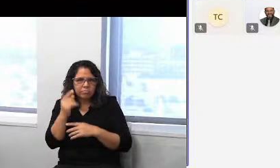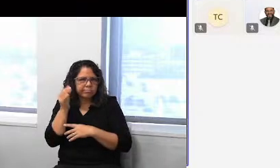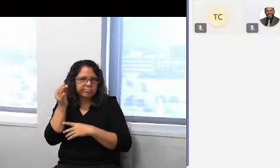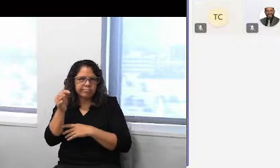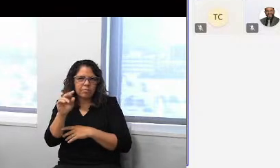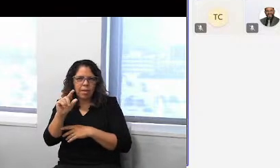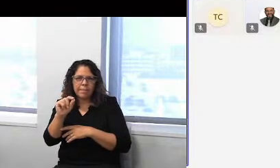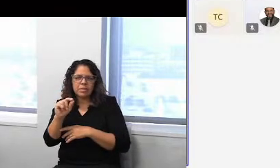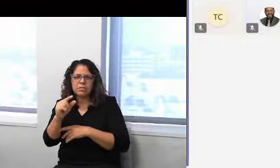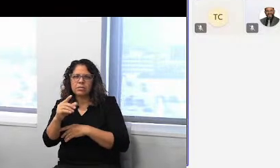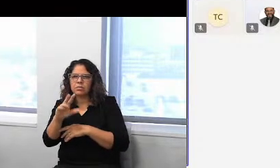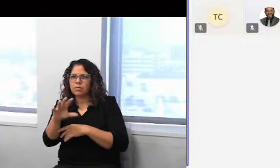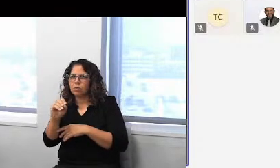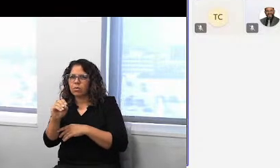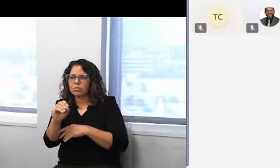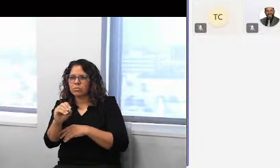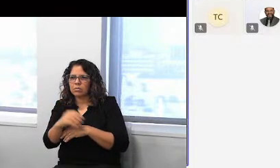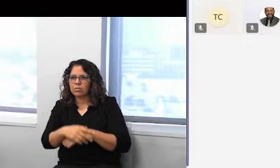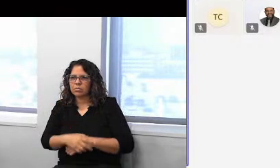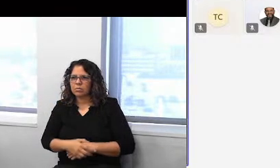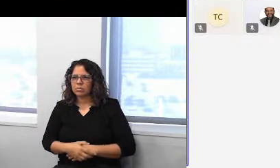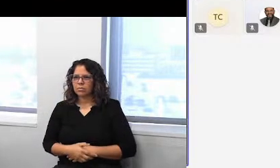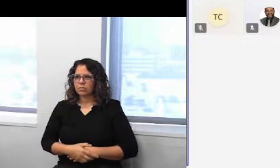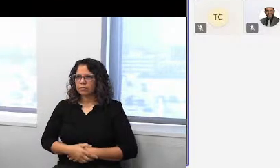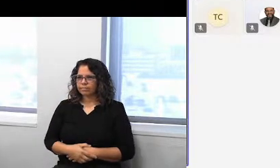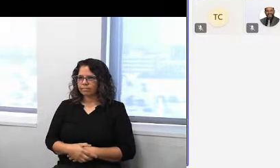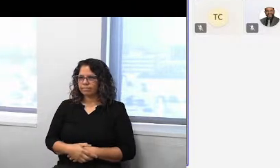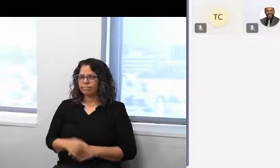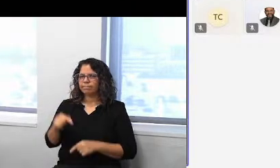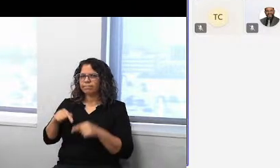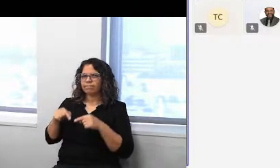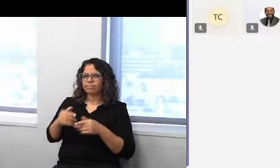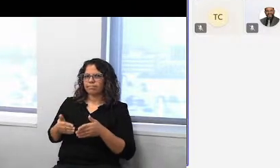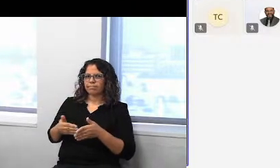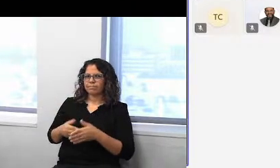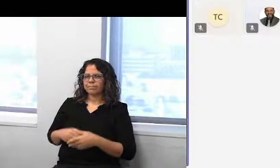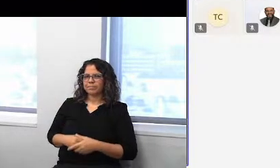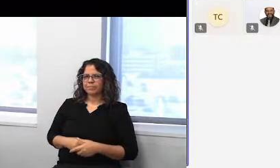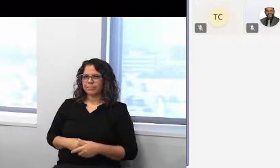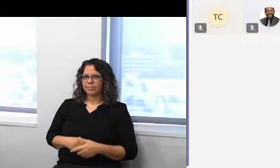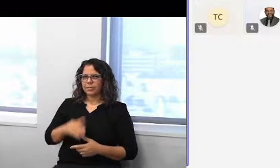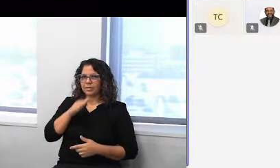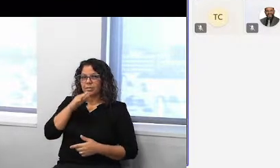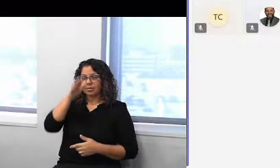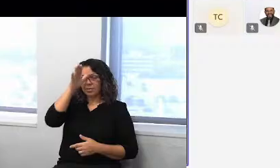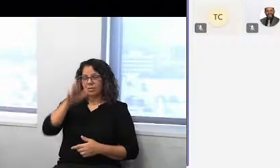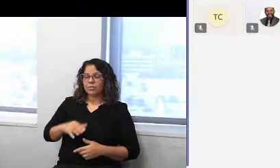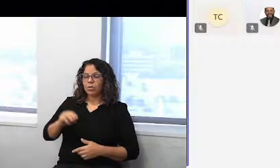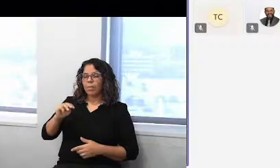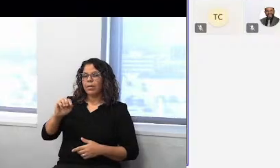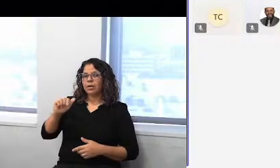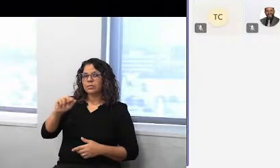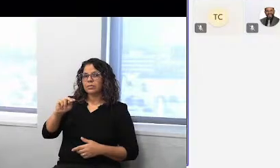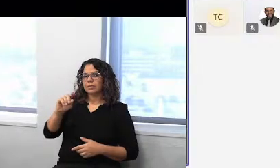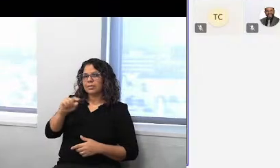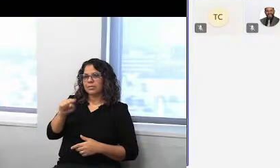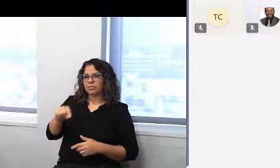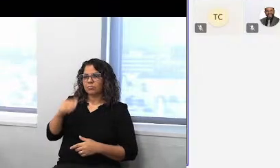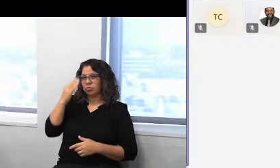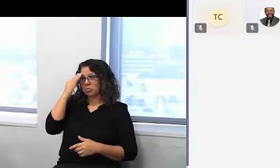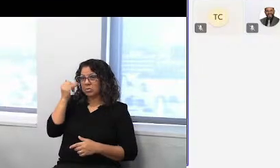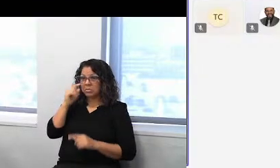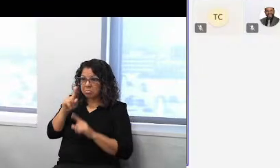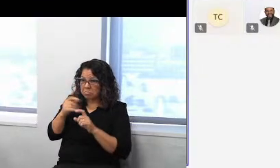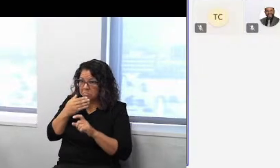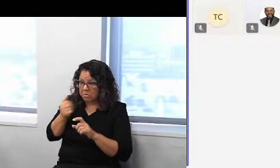Back to you and me, Mr. Melendez. Thank you. I'm not sure these are questions best for you, so you just let me know. I want to talk